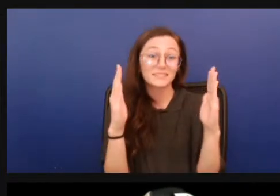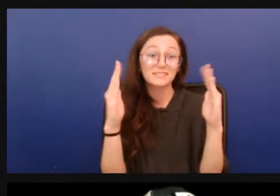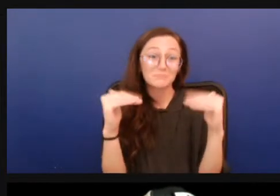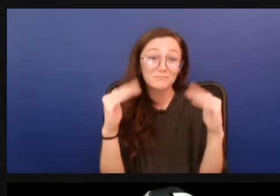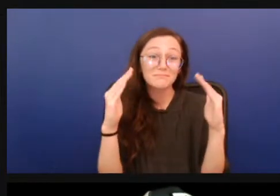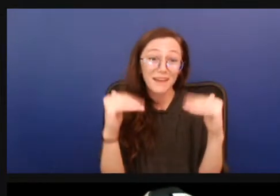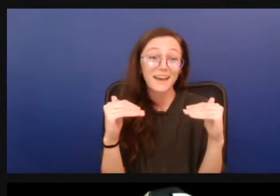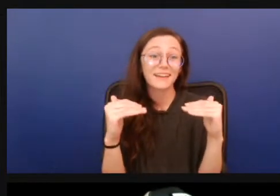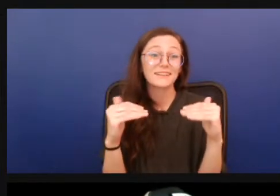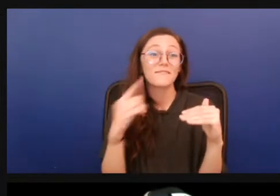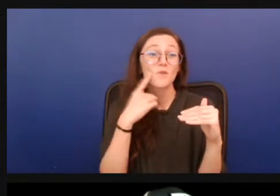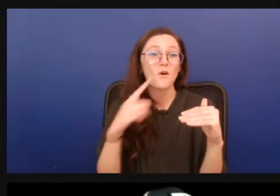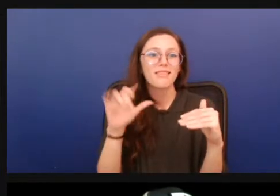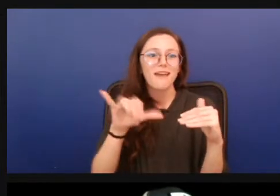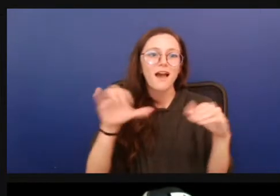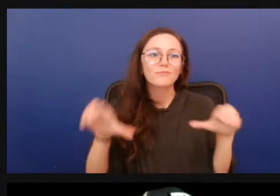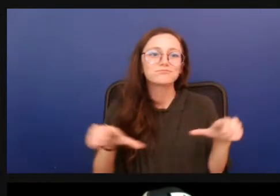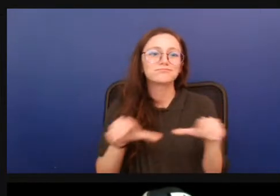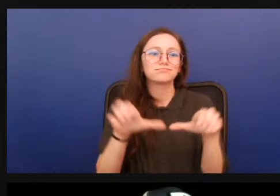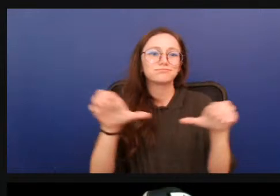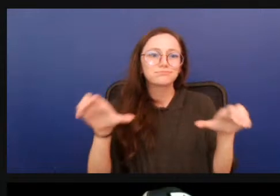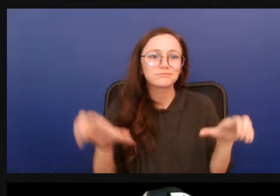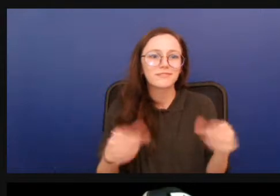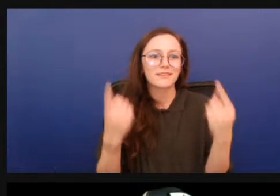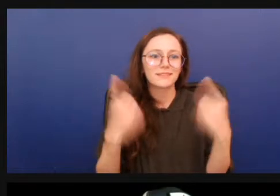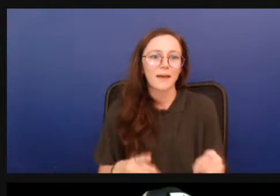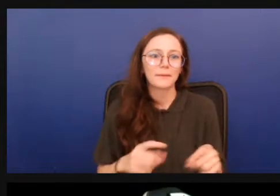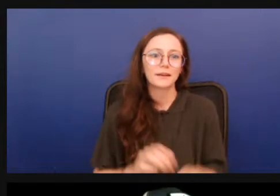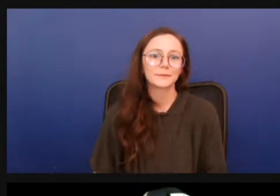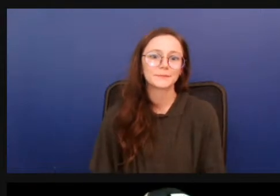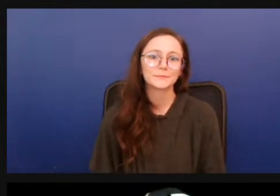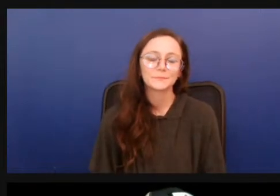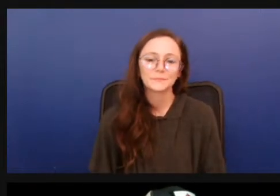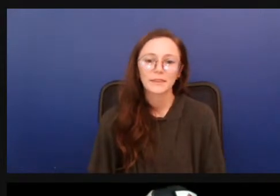current activity. But there it is for everyone who thinks that